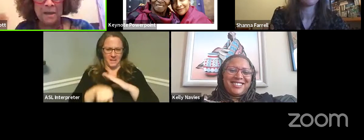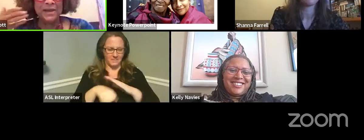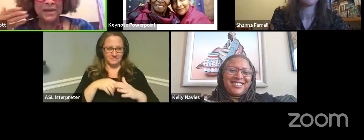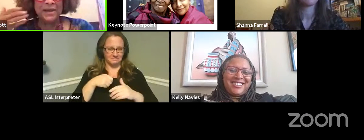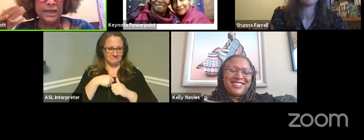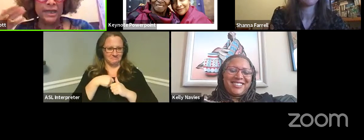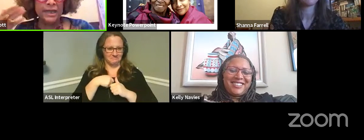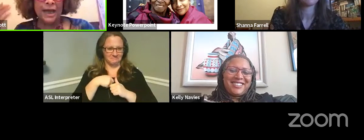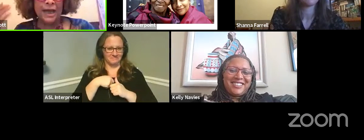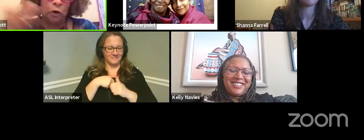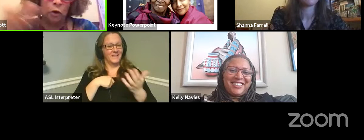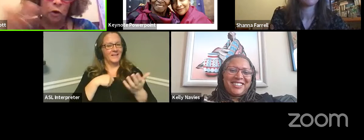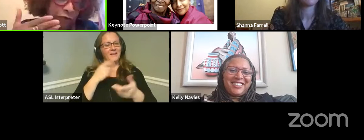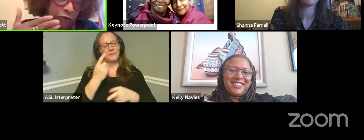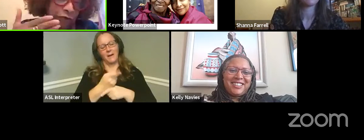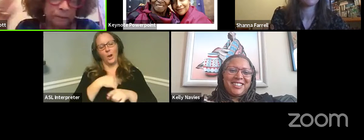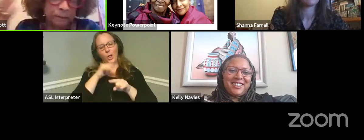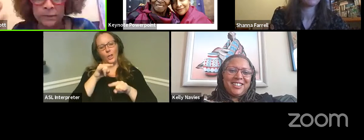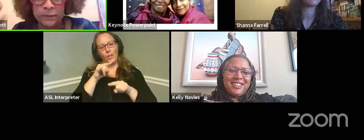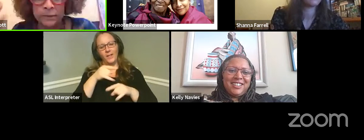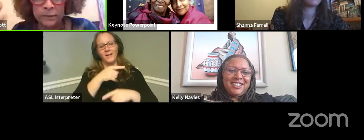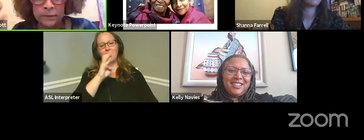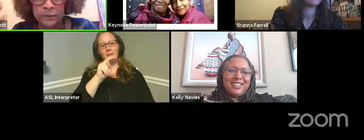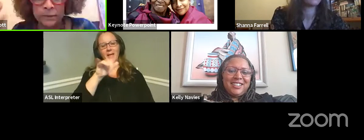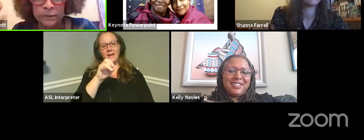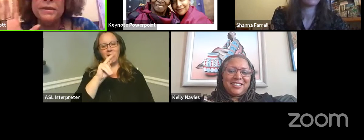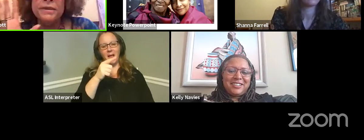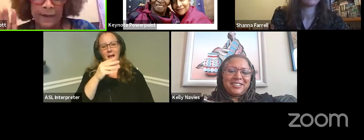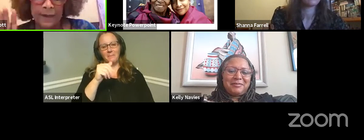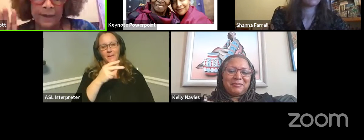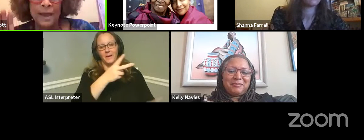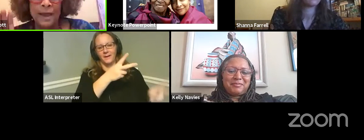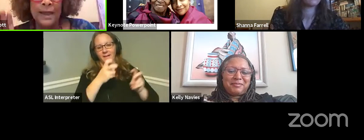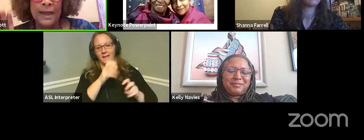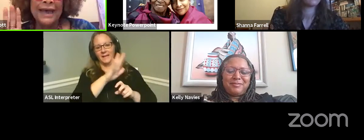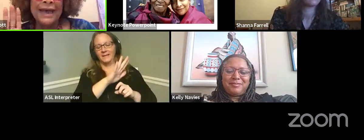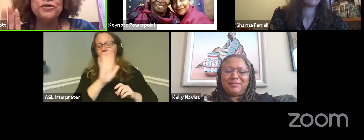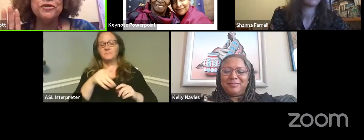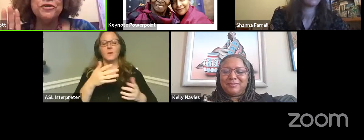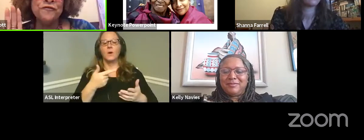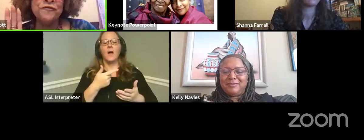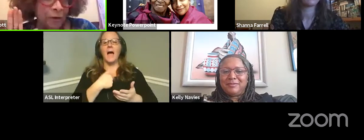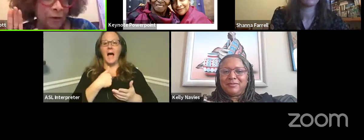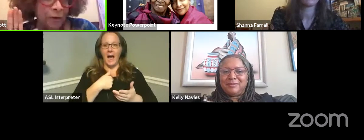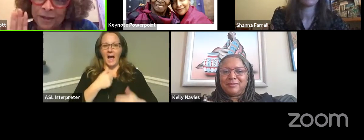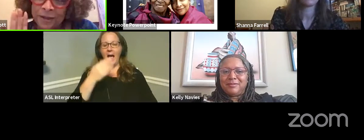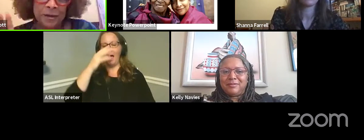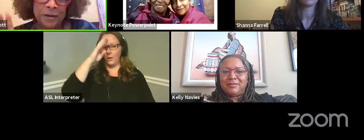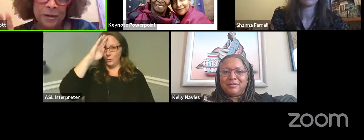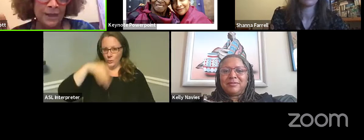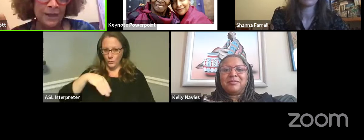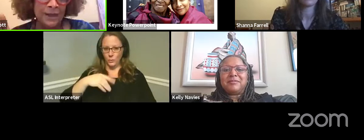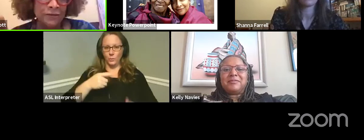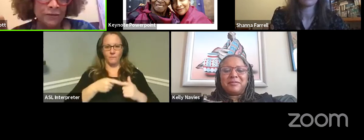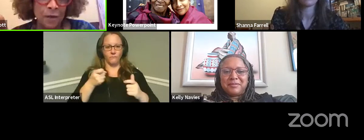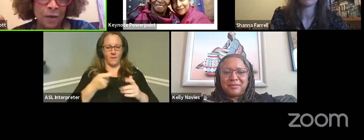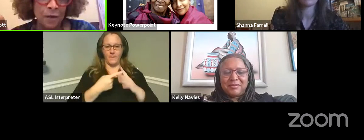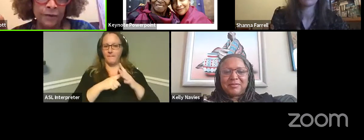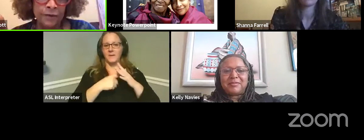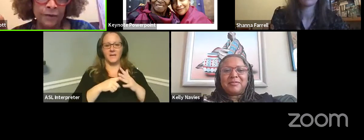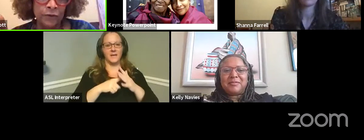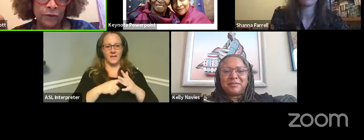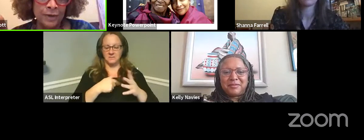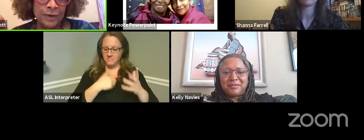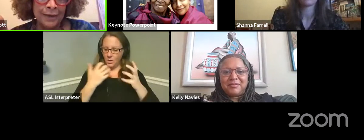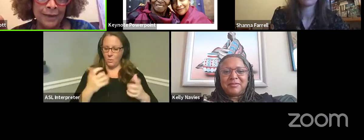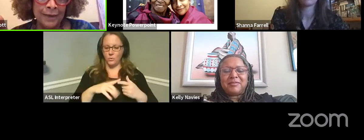right? So I'm doing Henny Youngman. I'm an old Jewish, let me say, that I knew from the very beginning that's what I wanted to